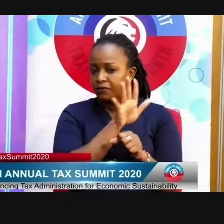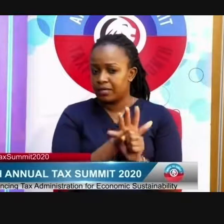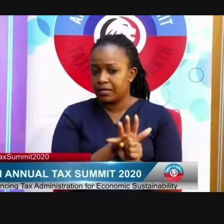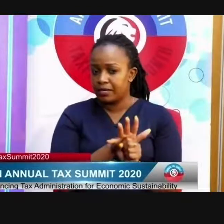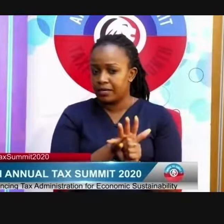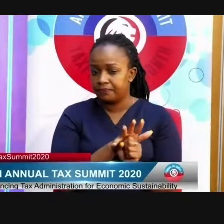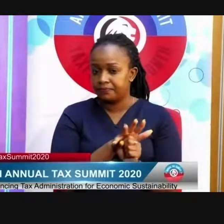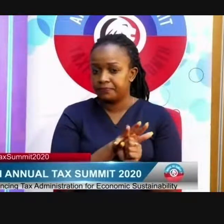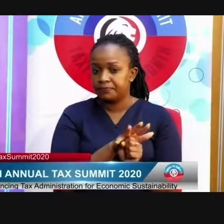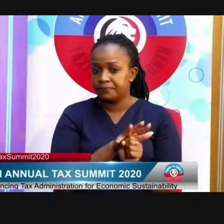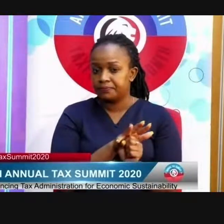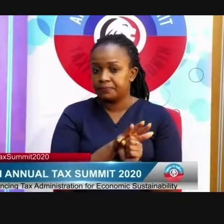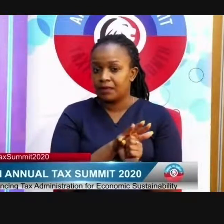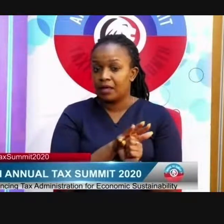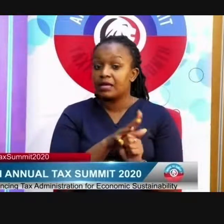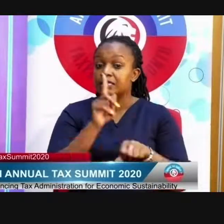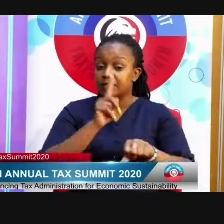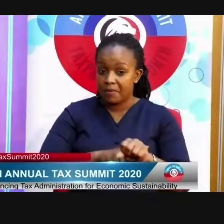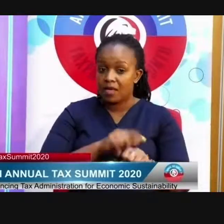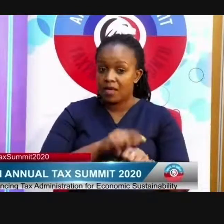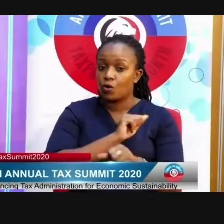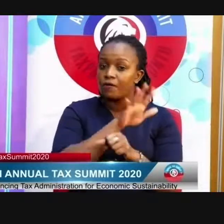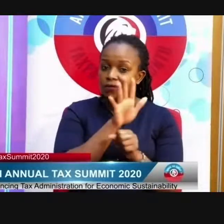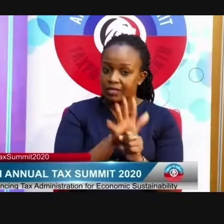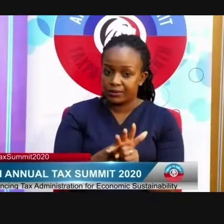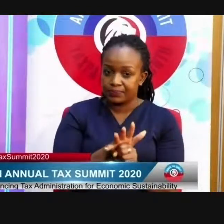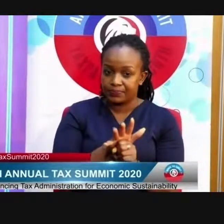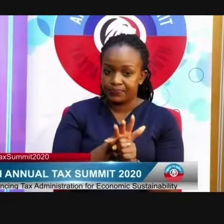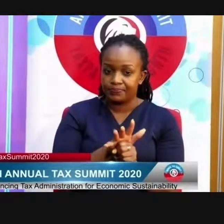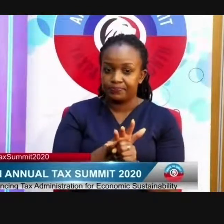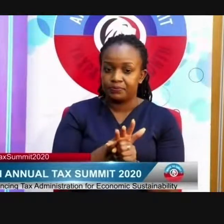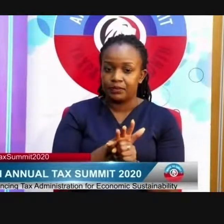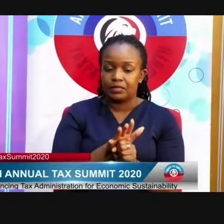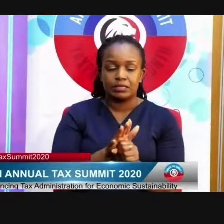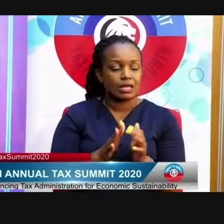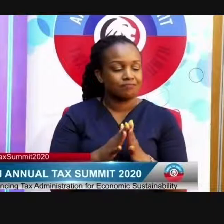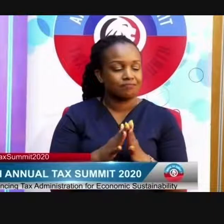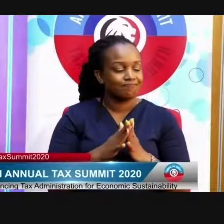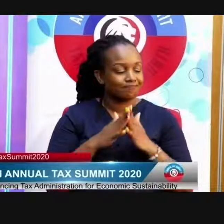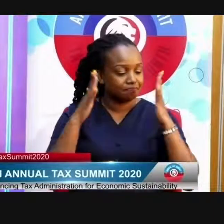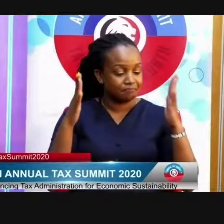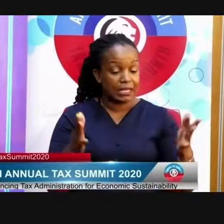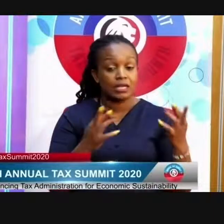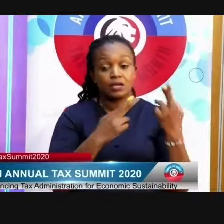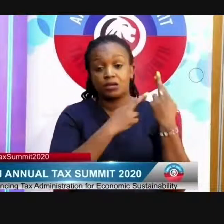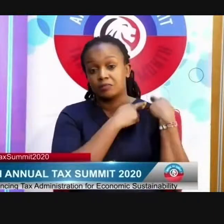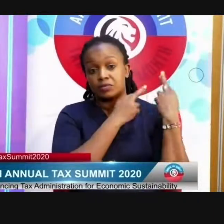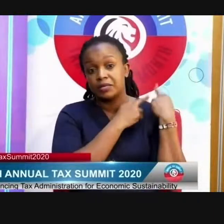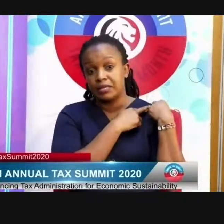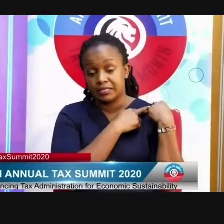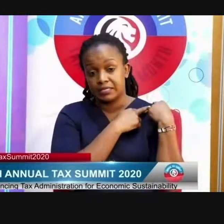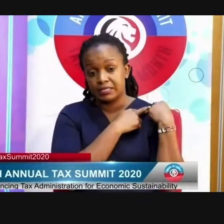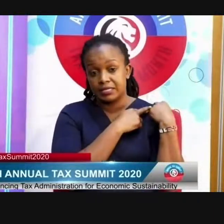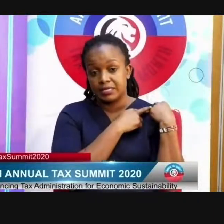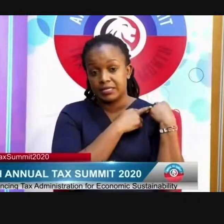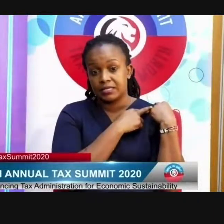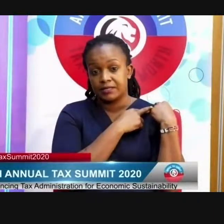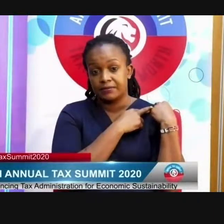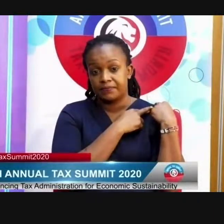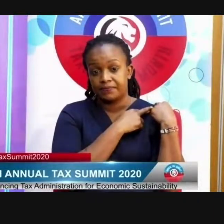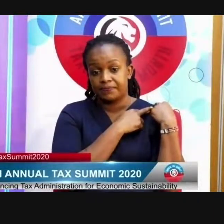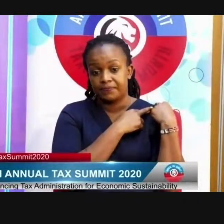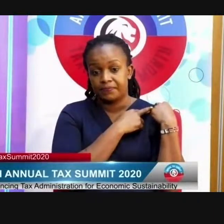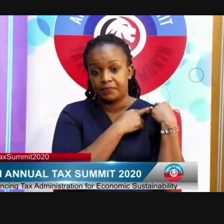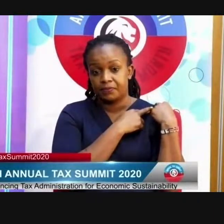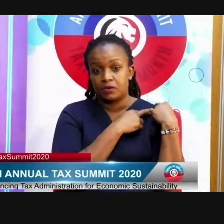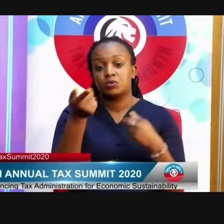during COVID-19 took a huge amount of responsibility. ITF conducted 2 webinar series with